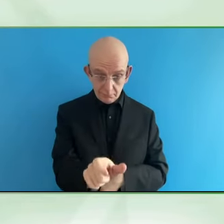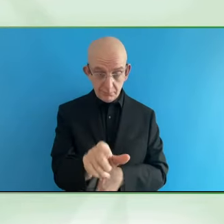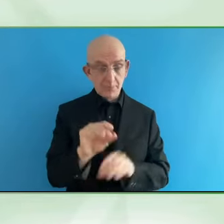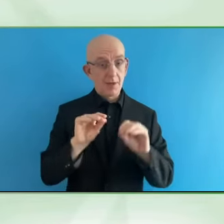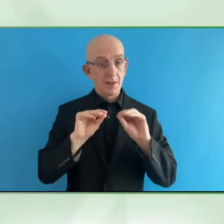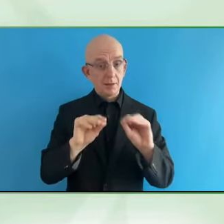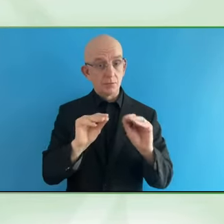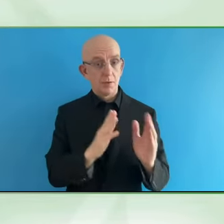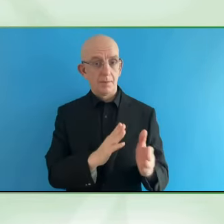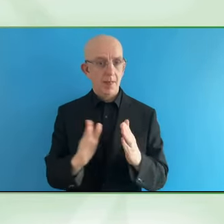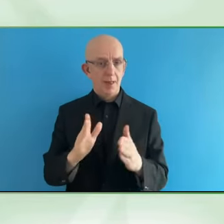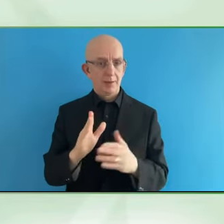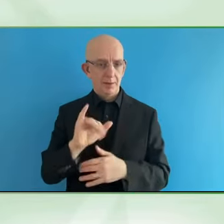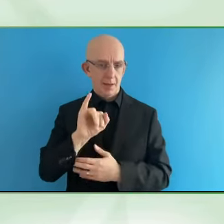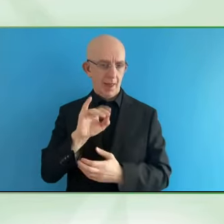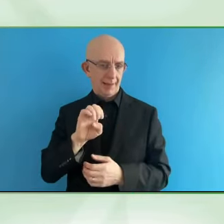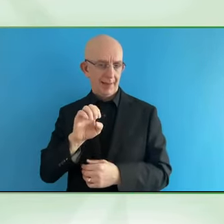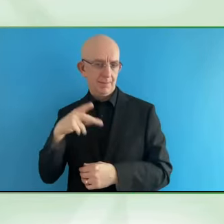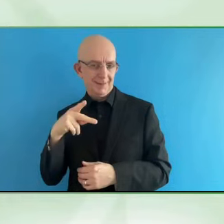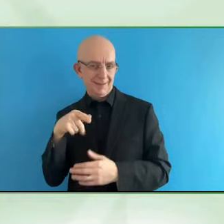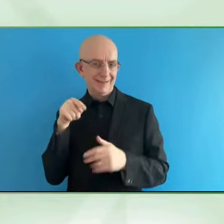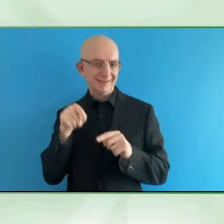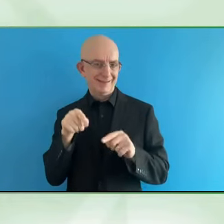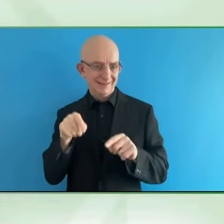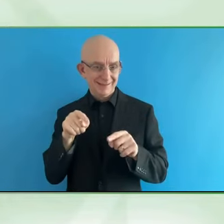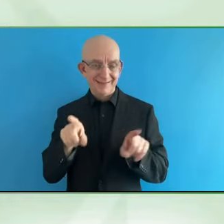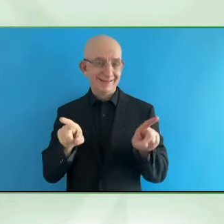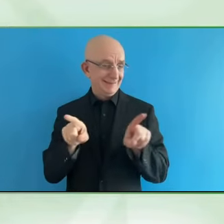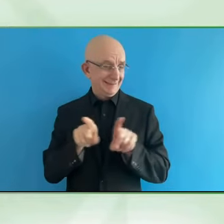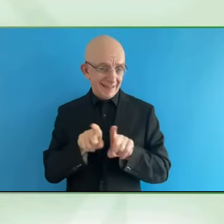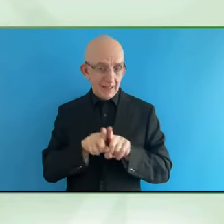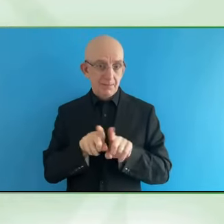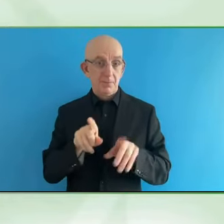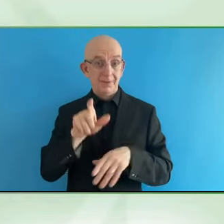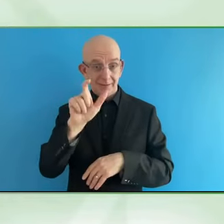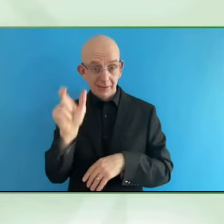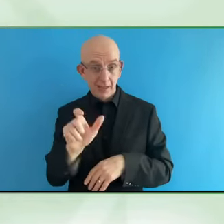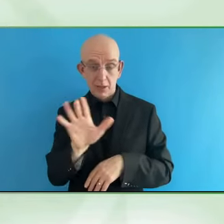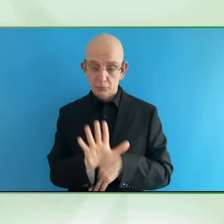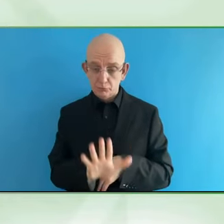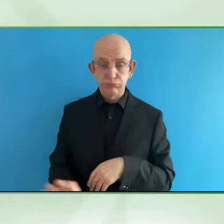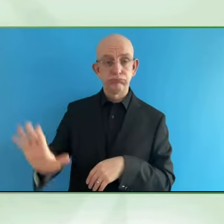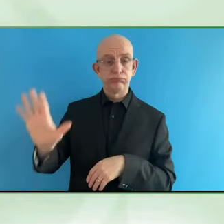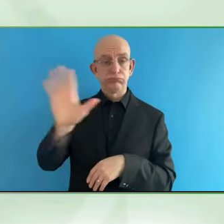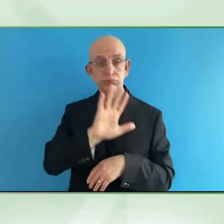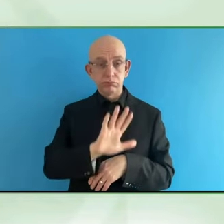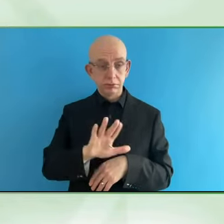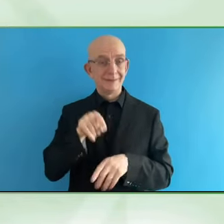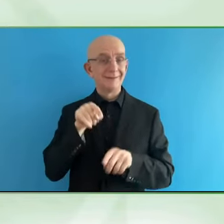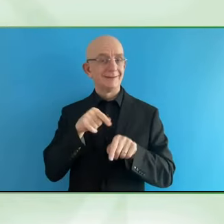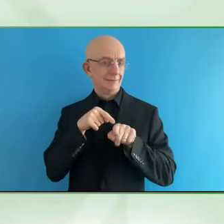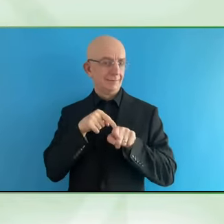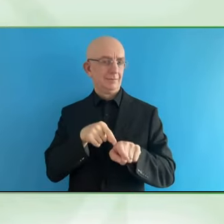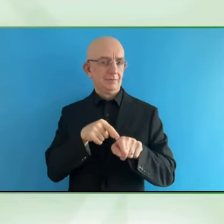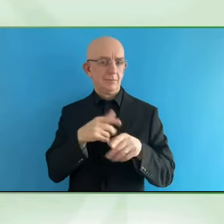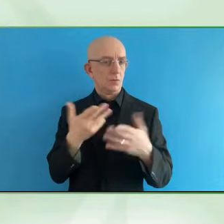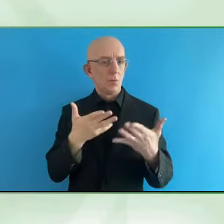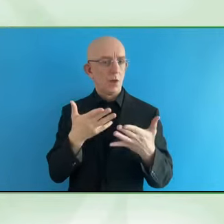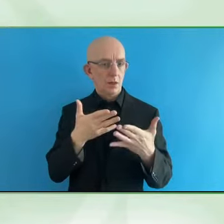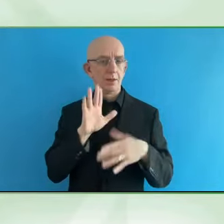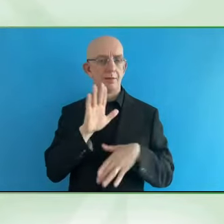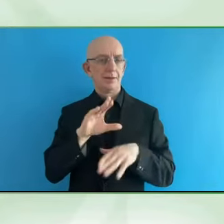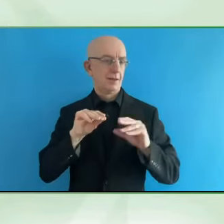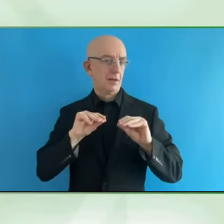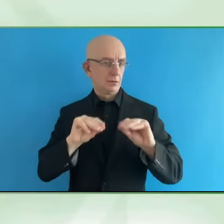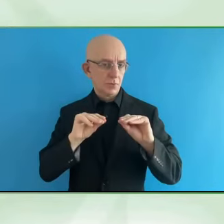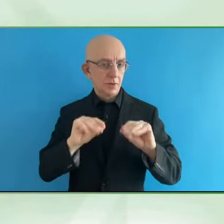resource requirements. For annexes relating to IEP models,